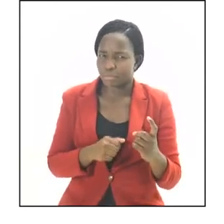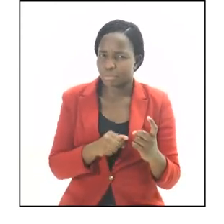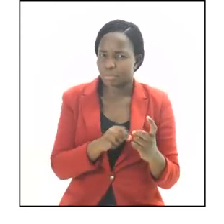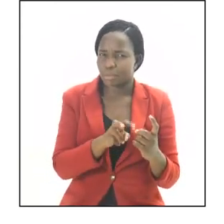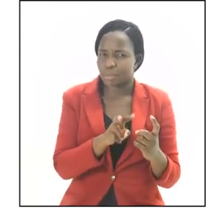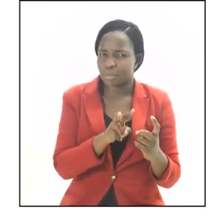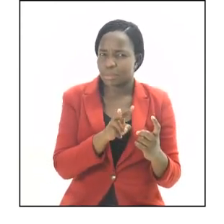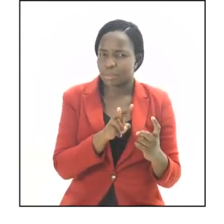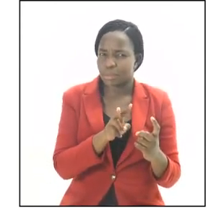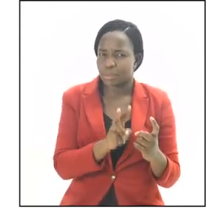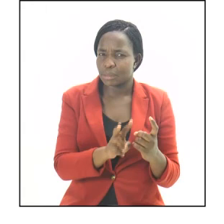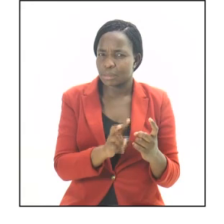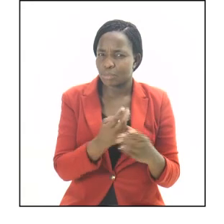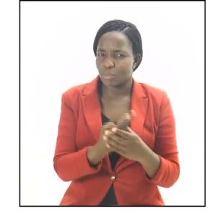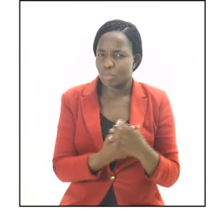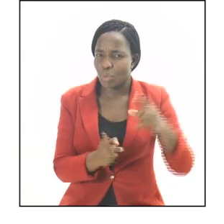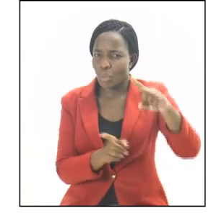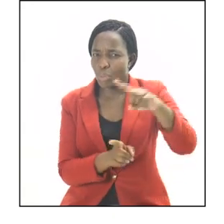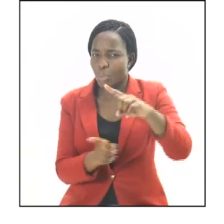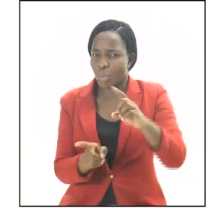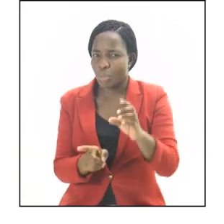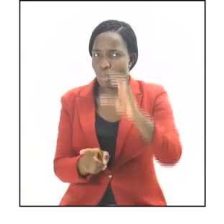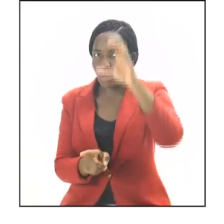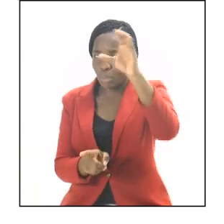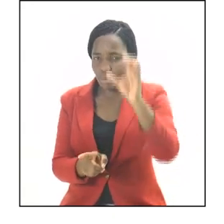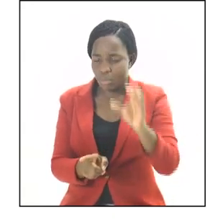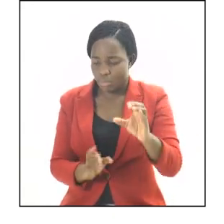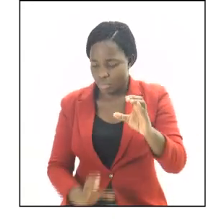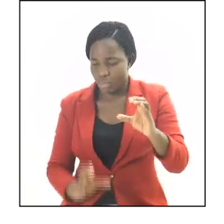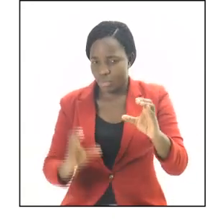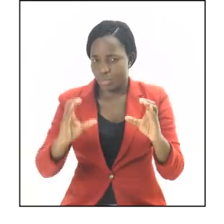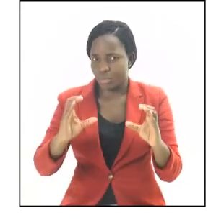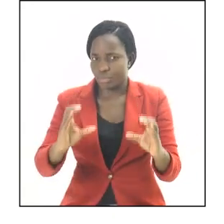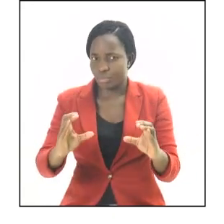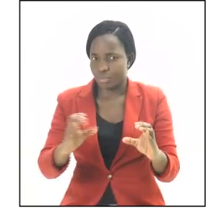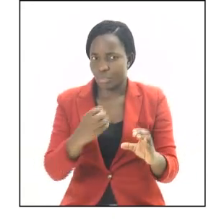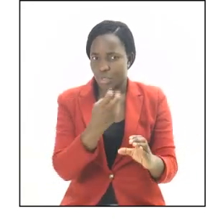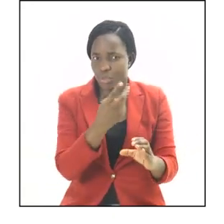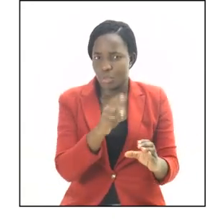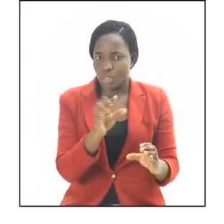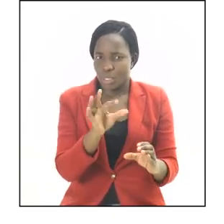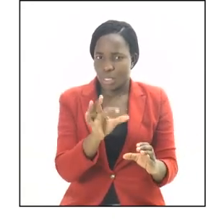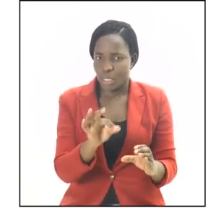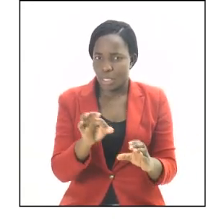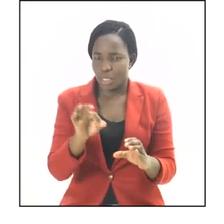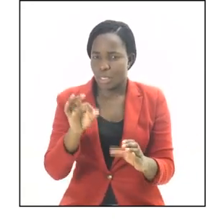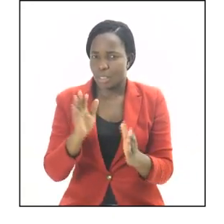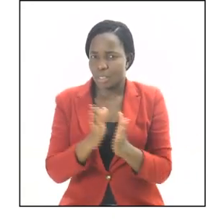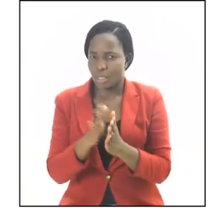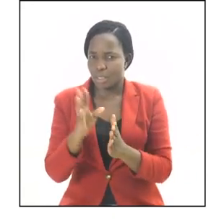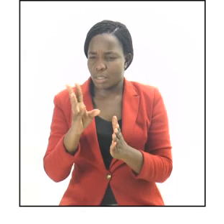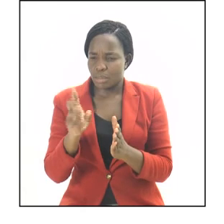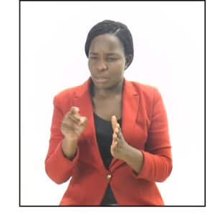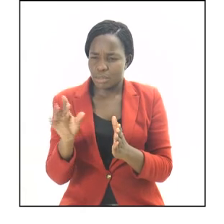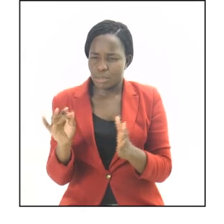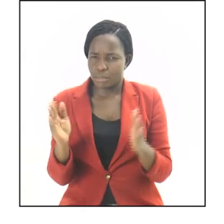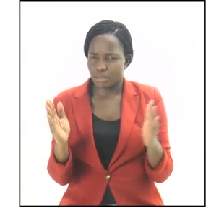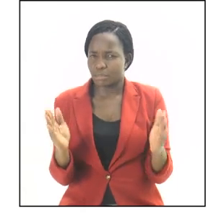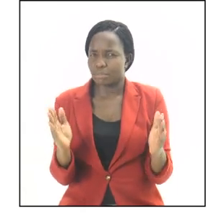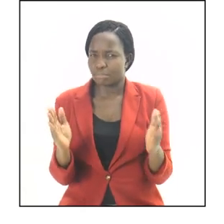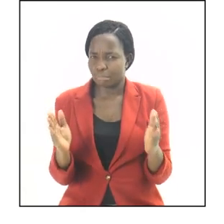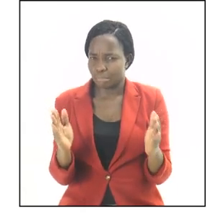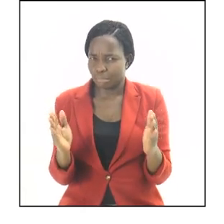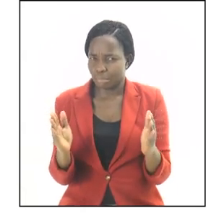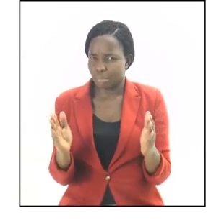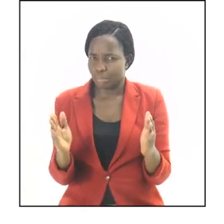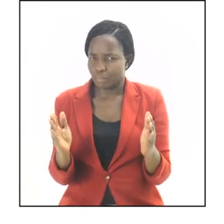two parallel sides, which are 2.9 and 6.8. So I